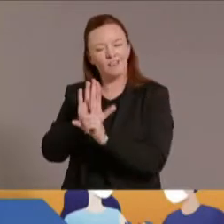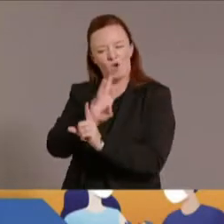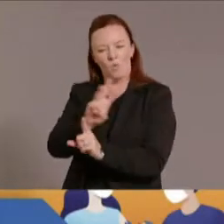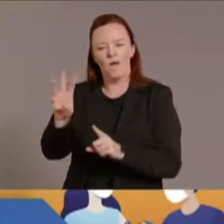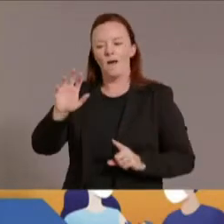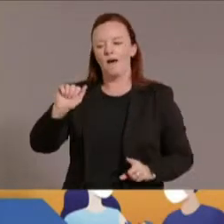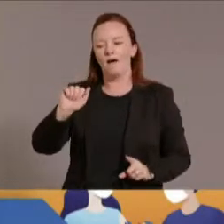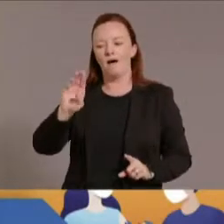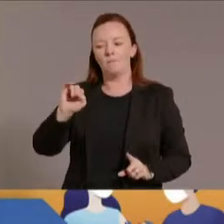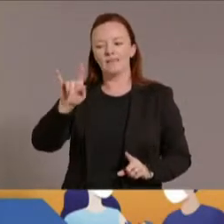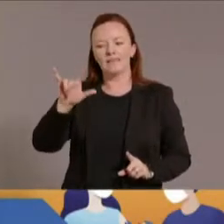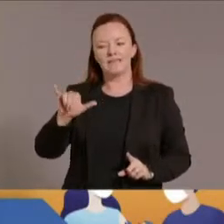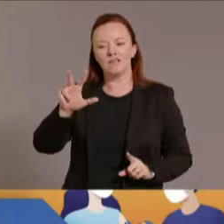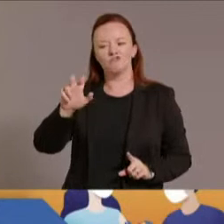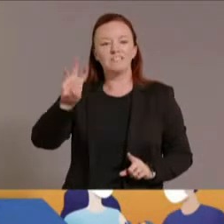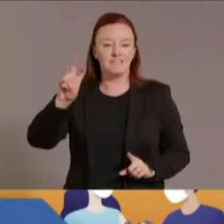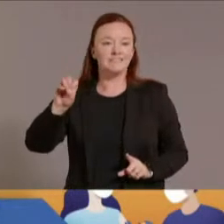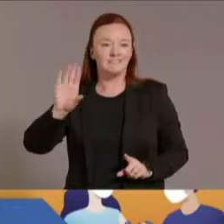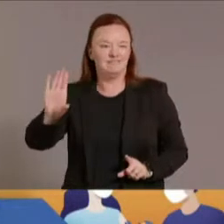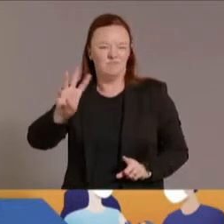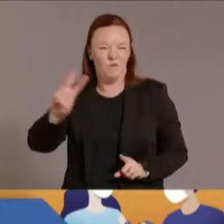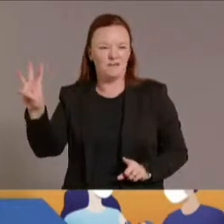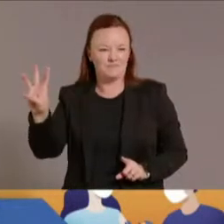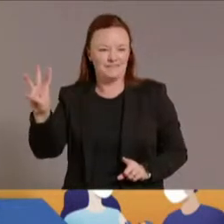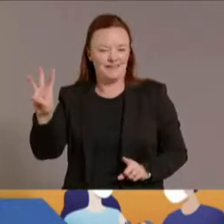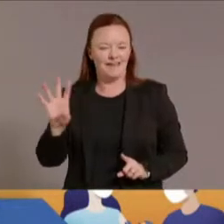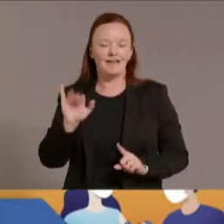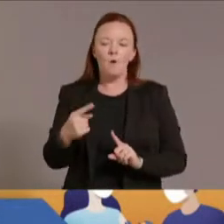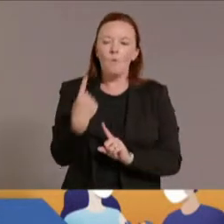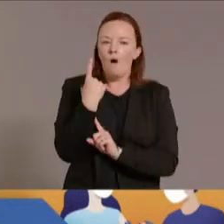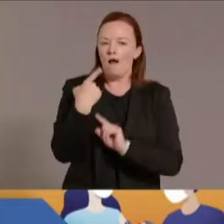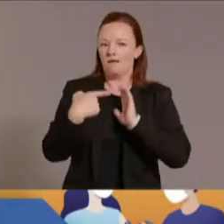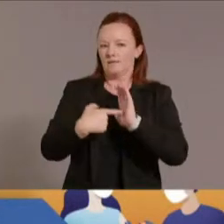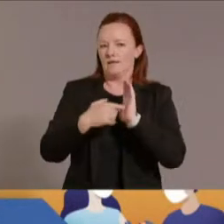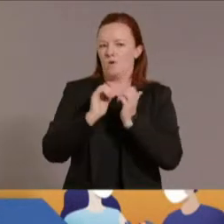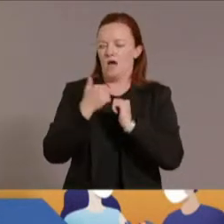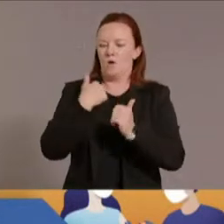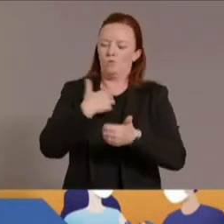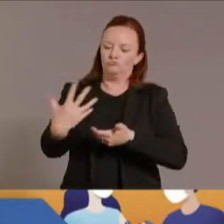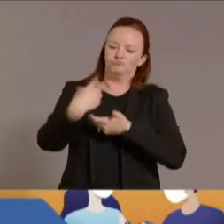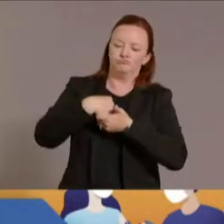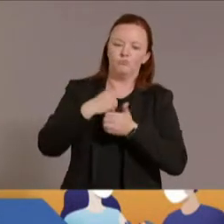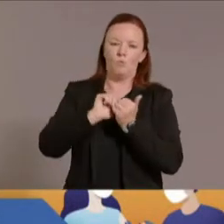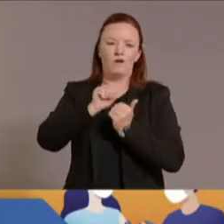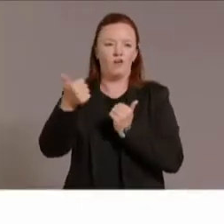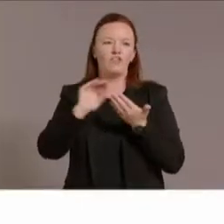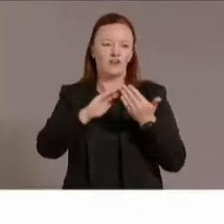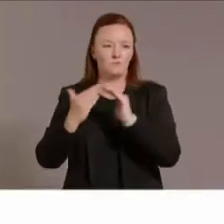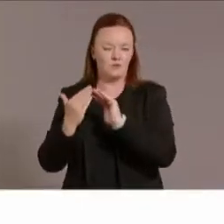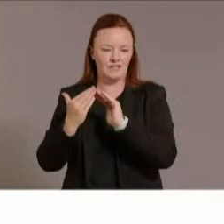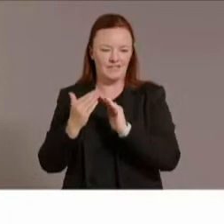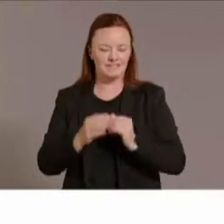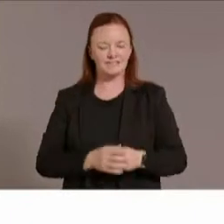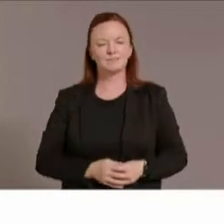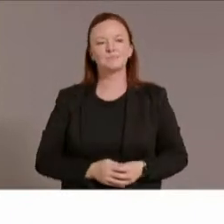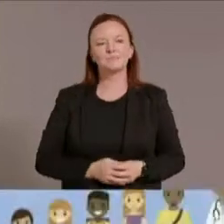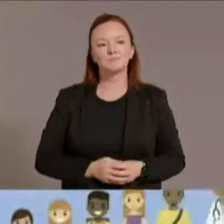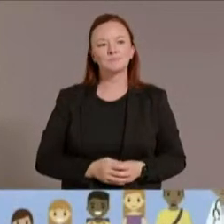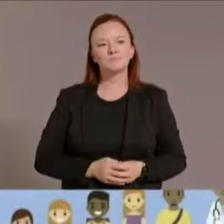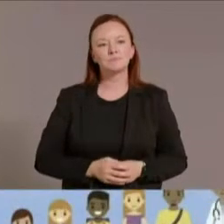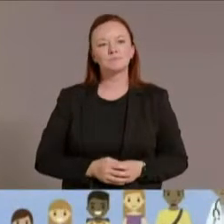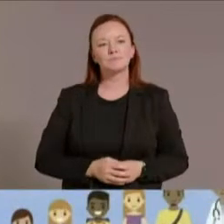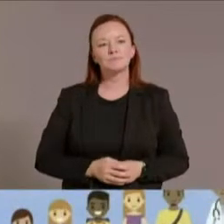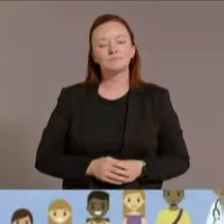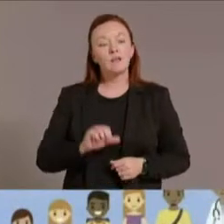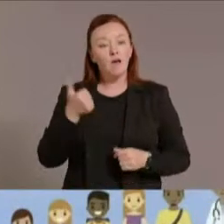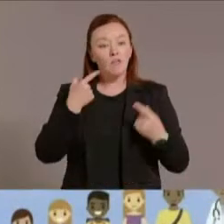website. But that's just one example of how we're reaching out to other communities. So other announcements.